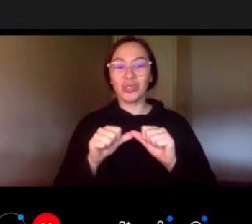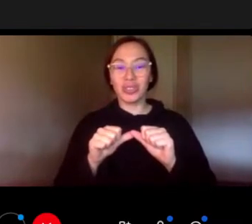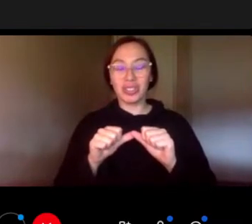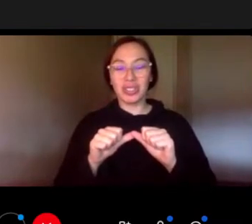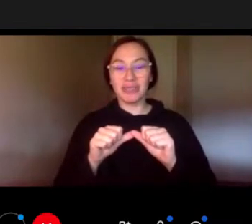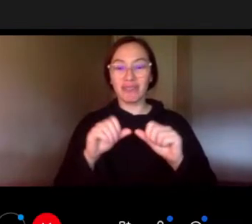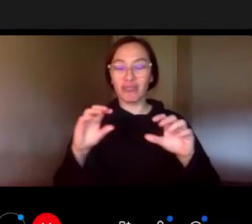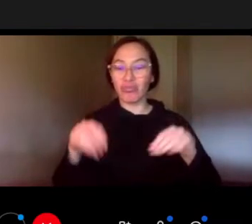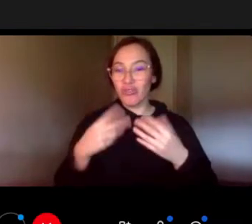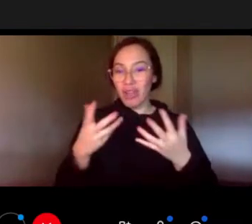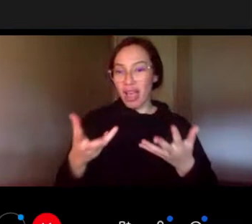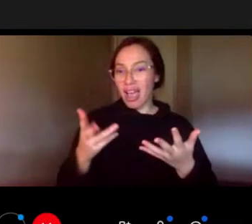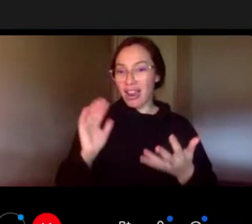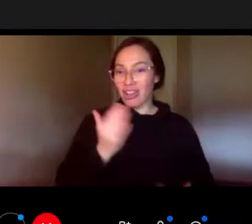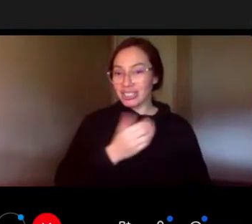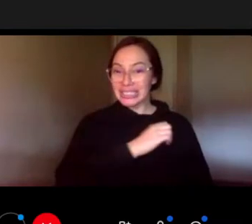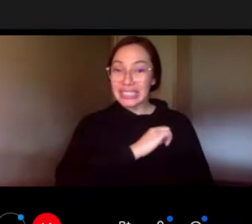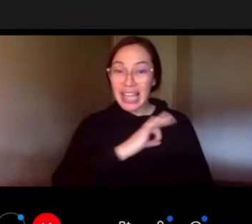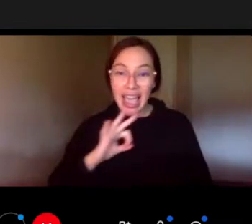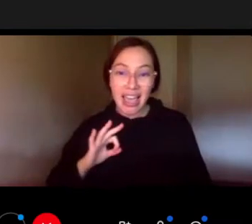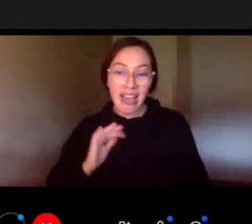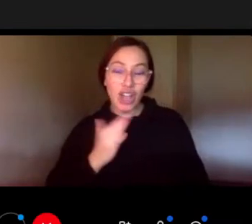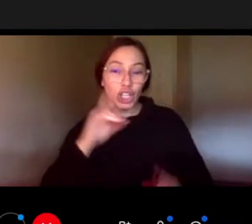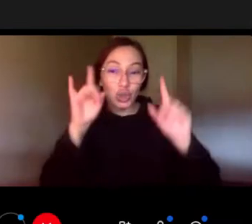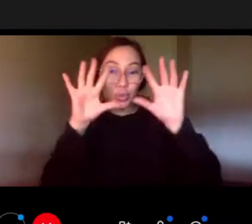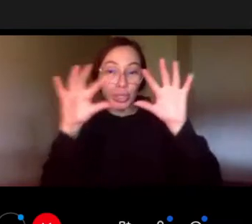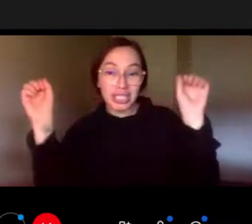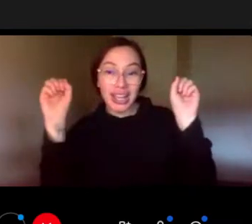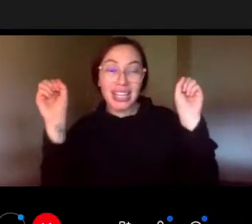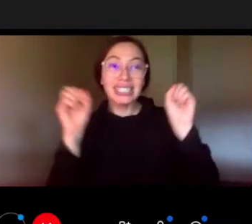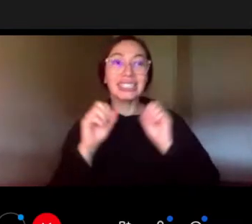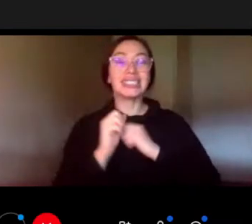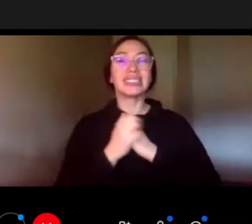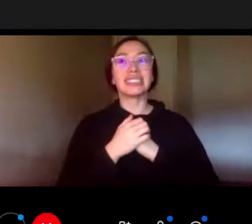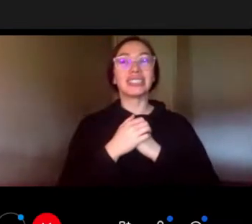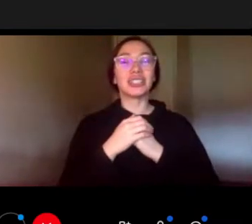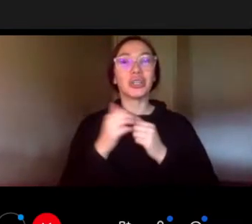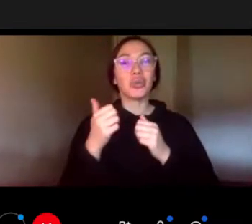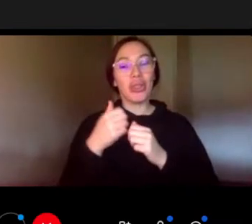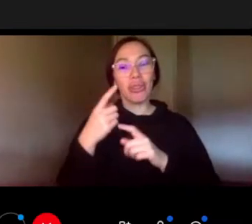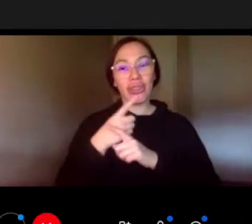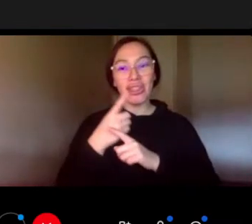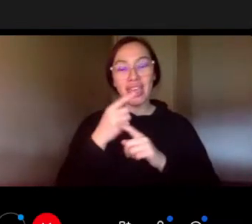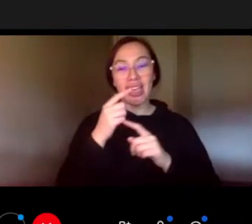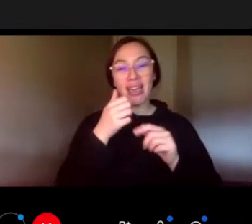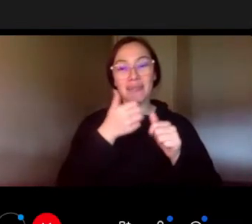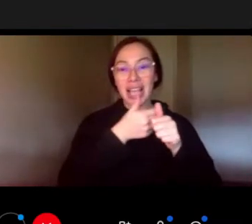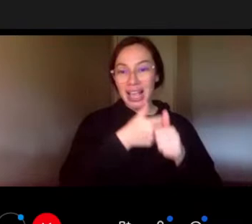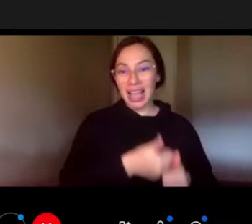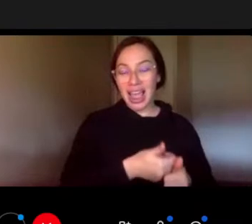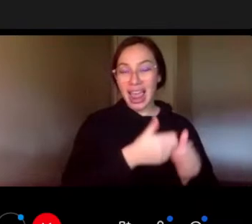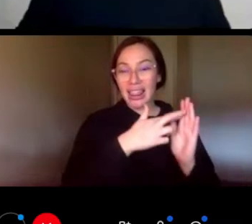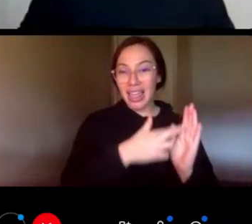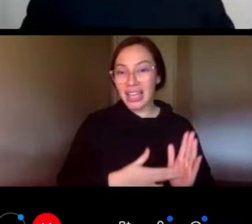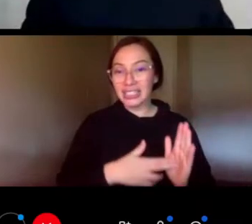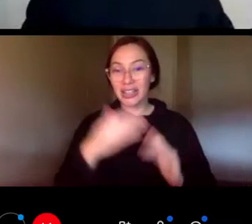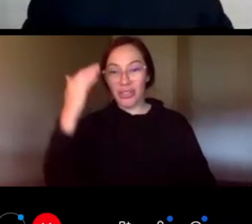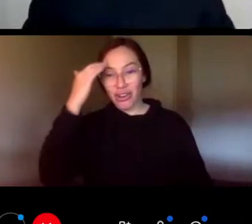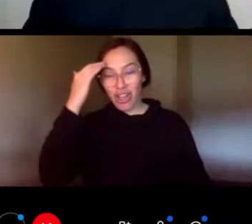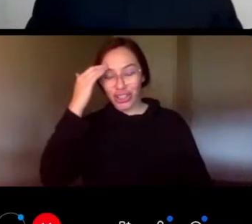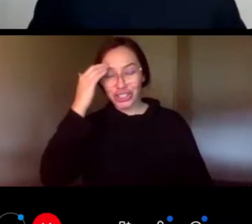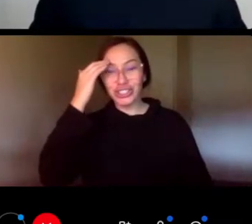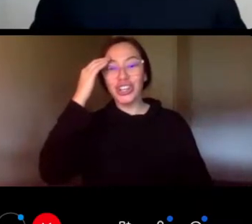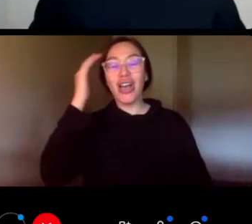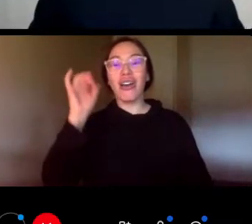provide our staff, our superintendent, with the guidelines, the knowledge